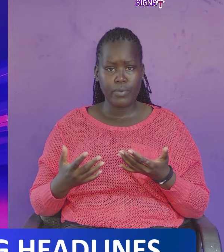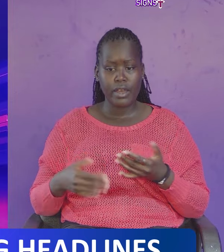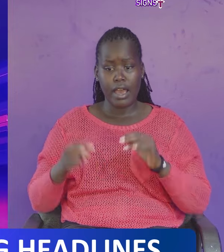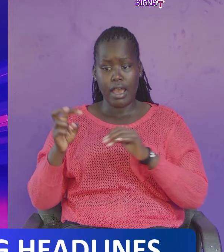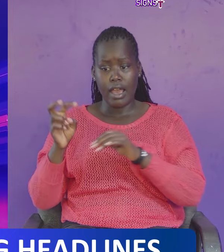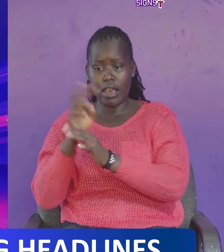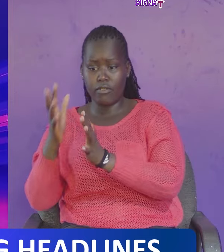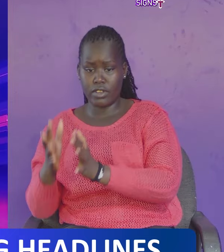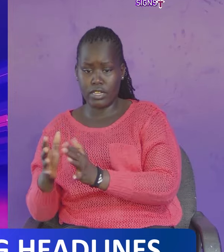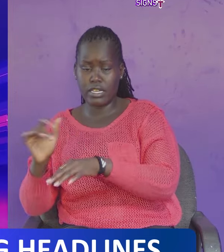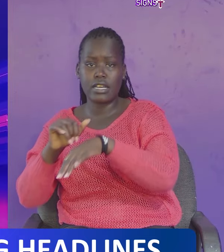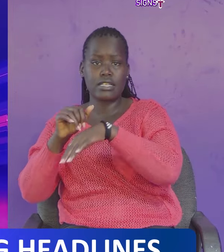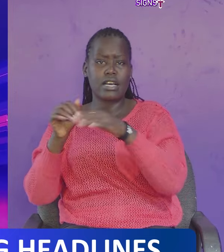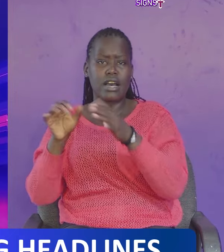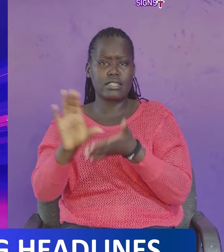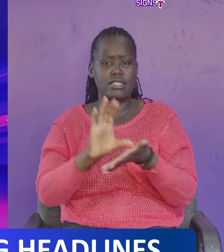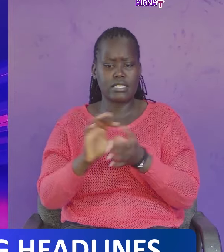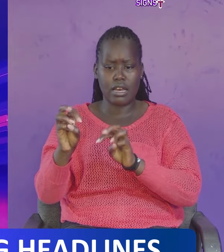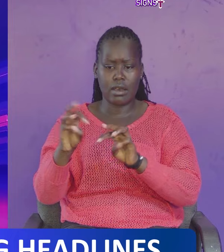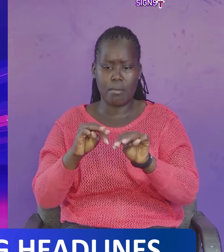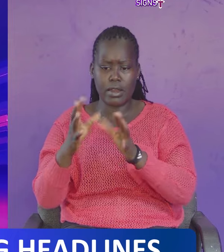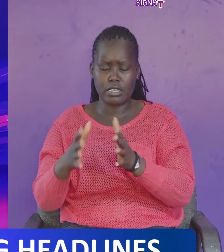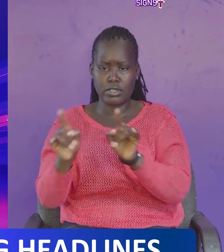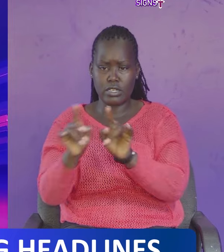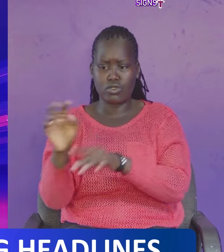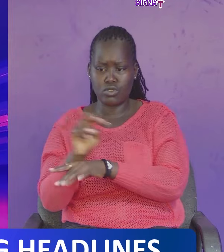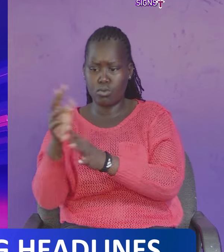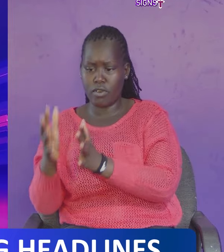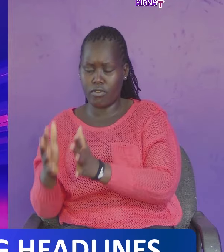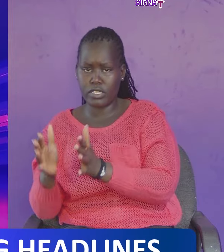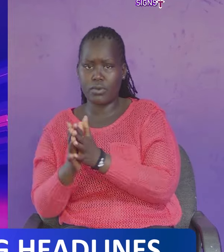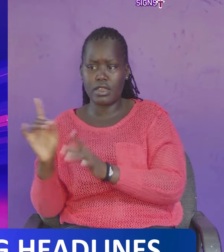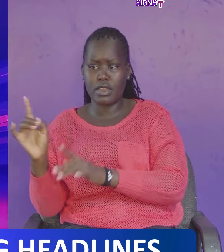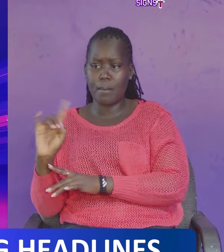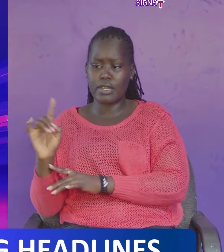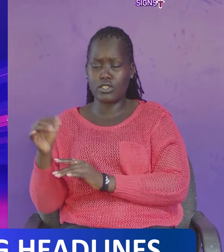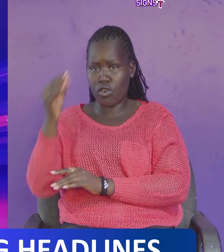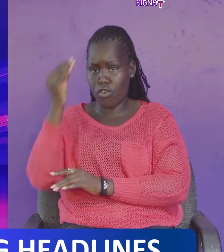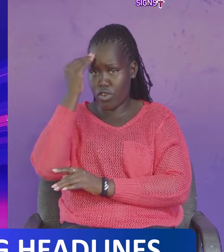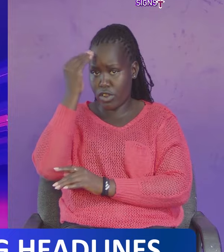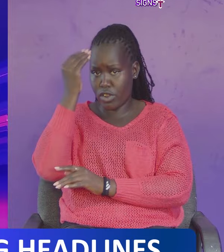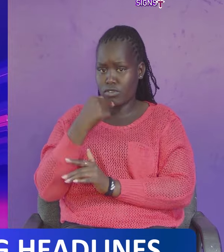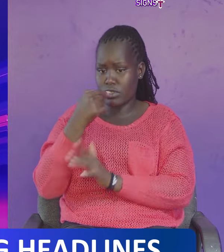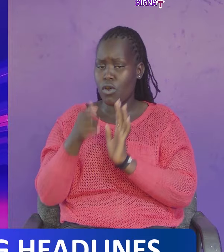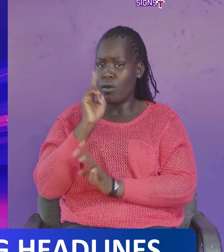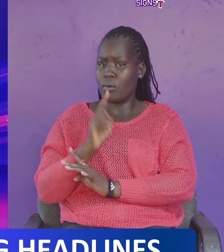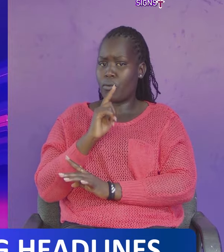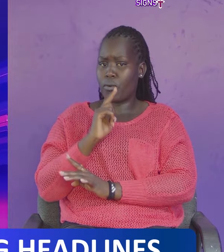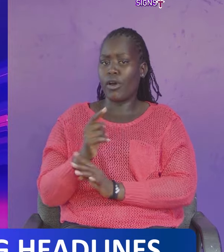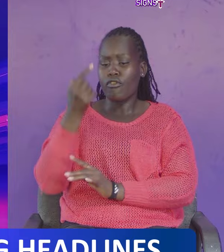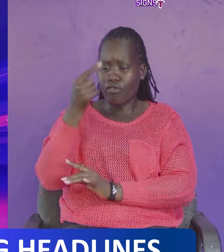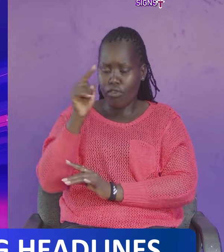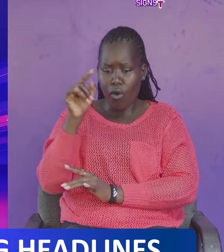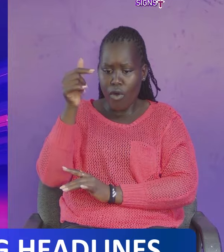invigilators, center management, and supervisors, with the Ministry of Education warning dire consequences for anyone implicated